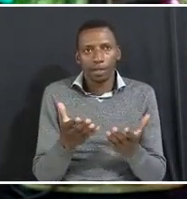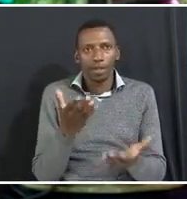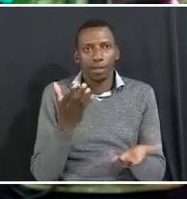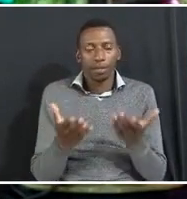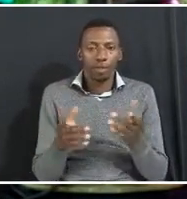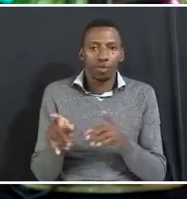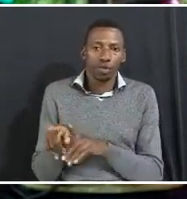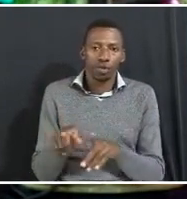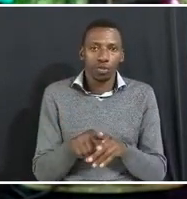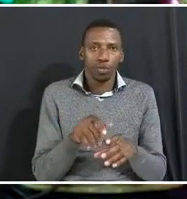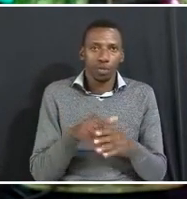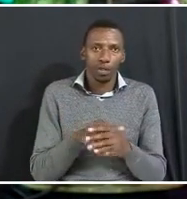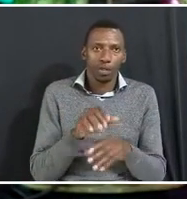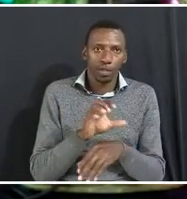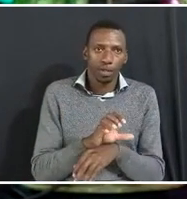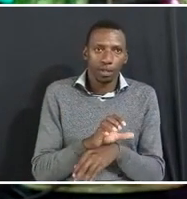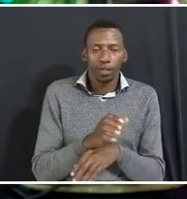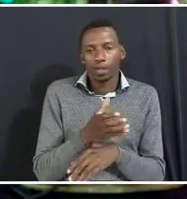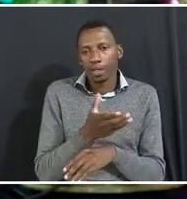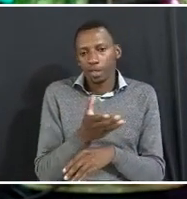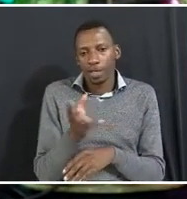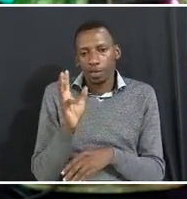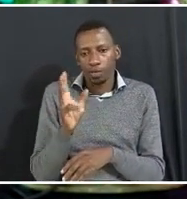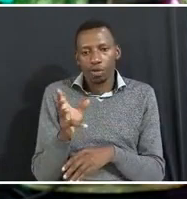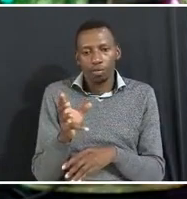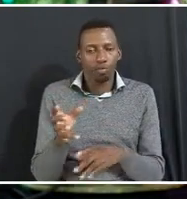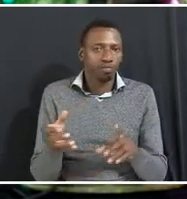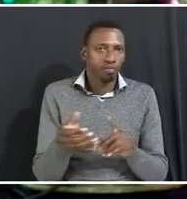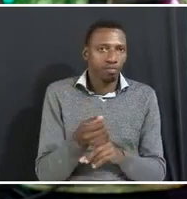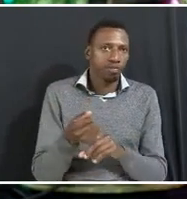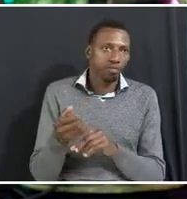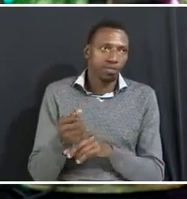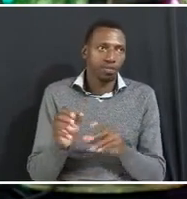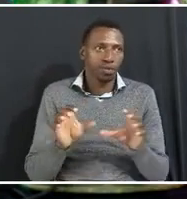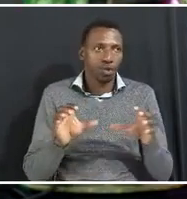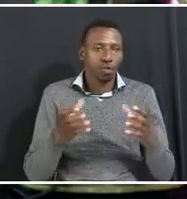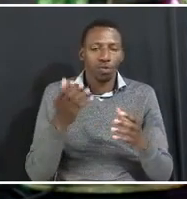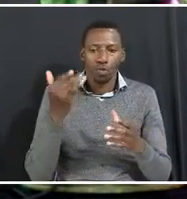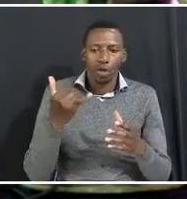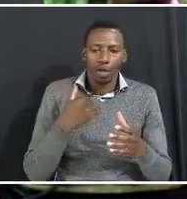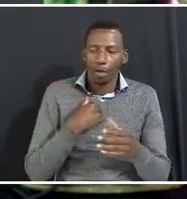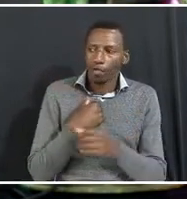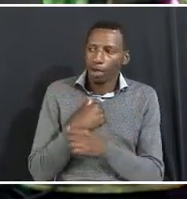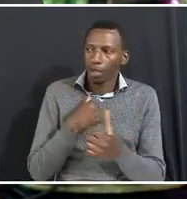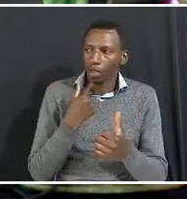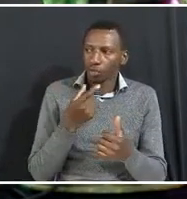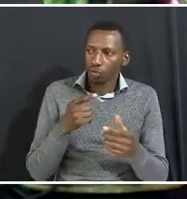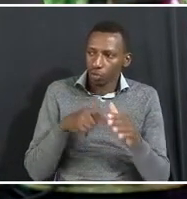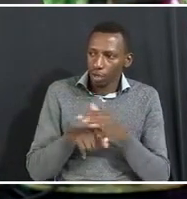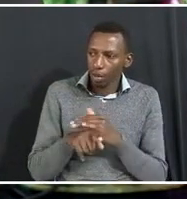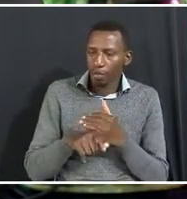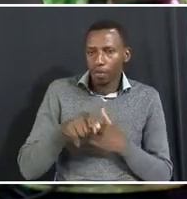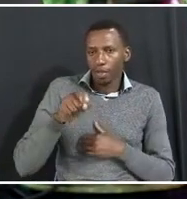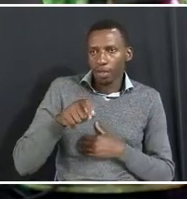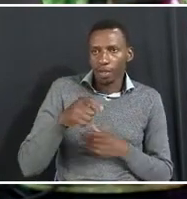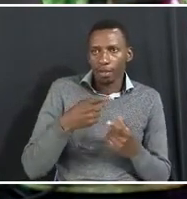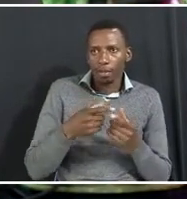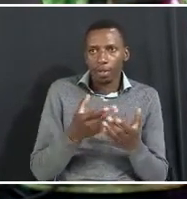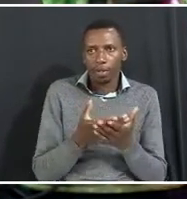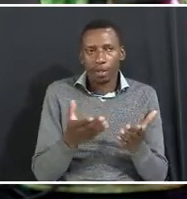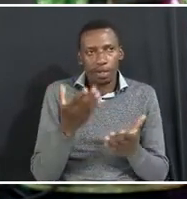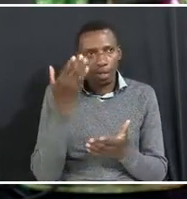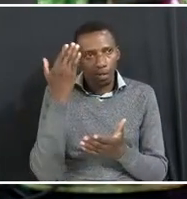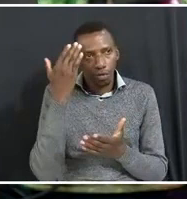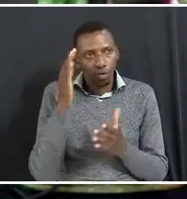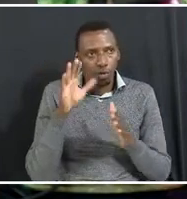within the church, they will actually be reaching out to the community, because there are those ones who come in and they are in need and they do not know